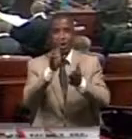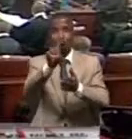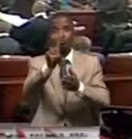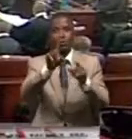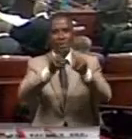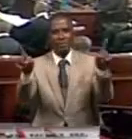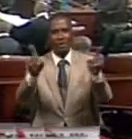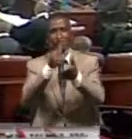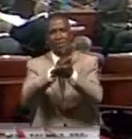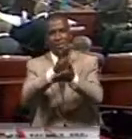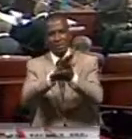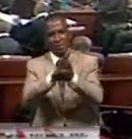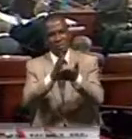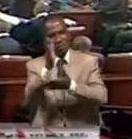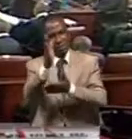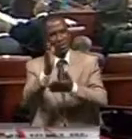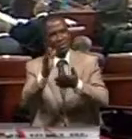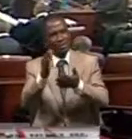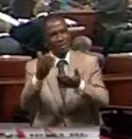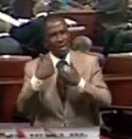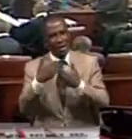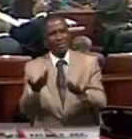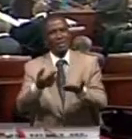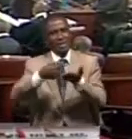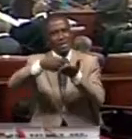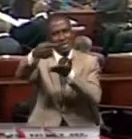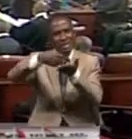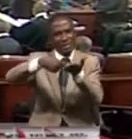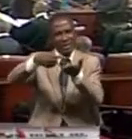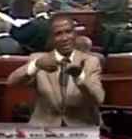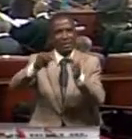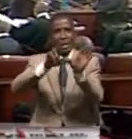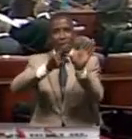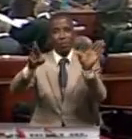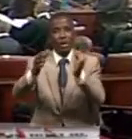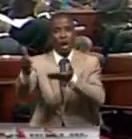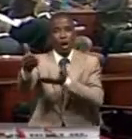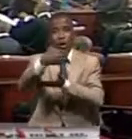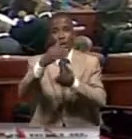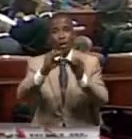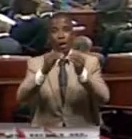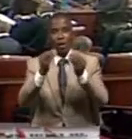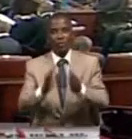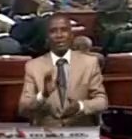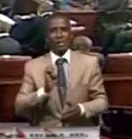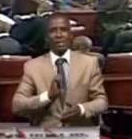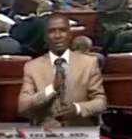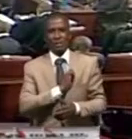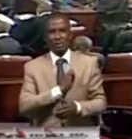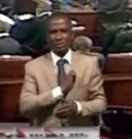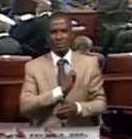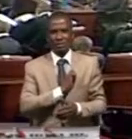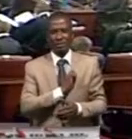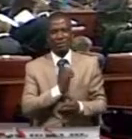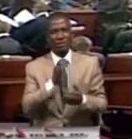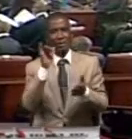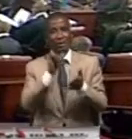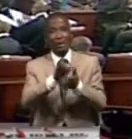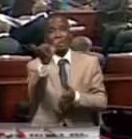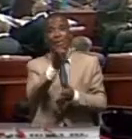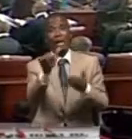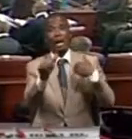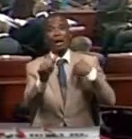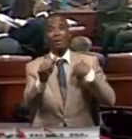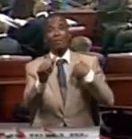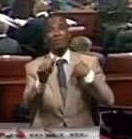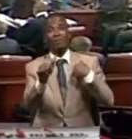Both were signed by the Regional Coalition Officer Faith Amejake. Is that what you have? Yes,